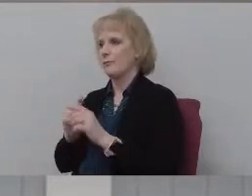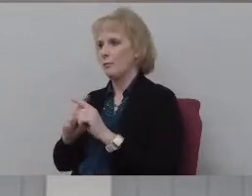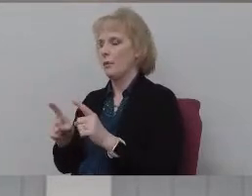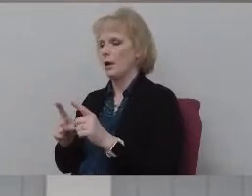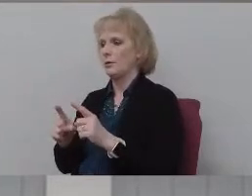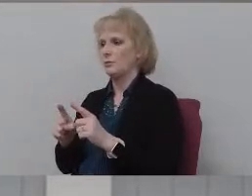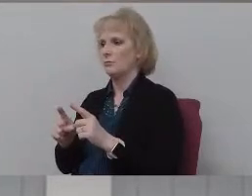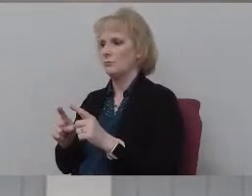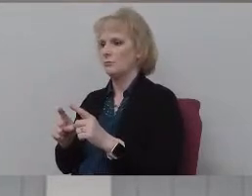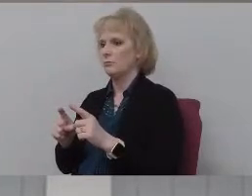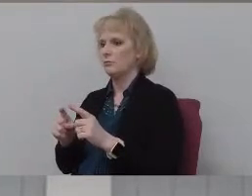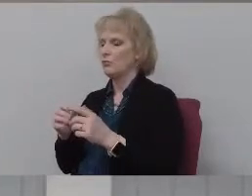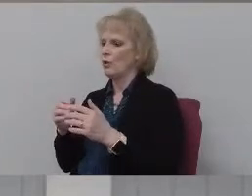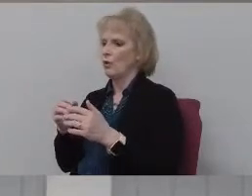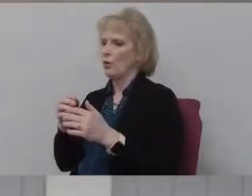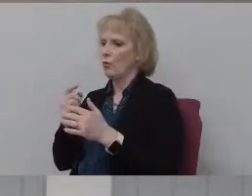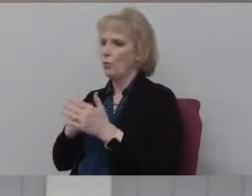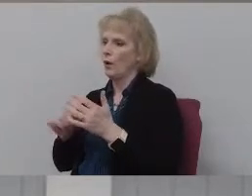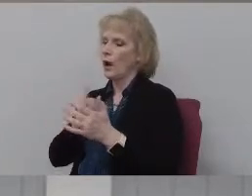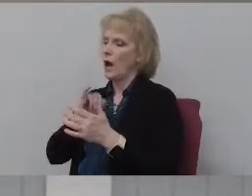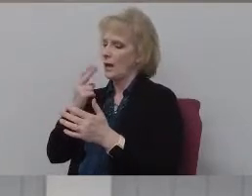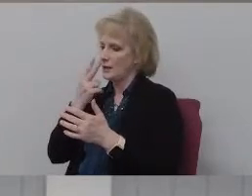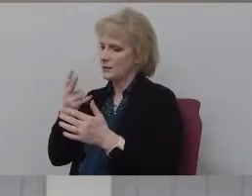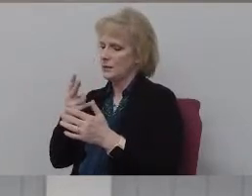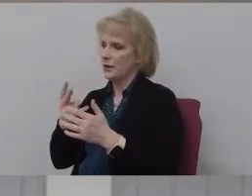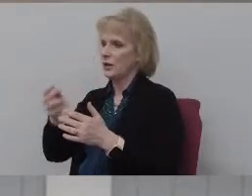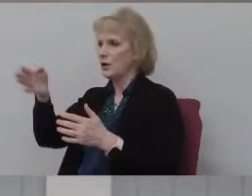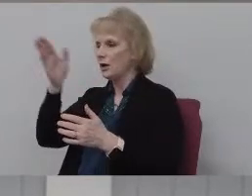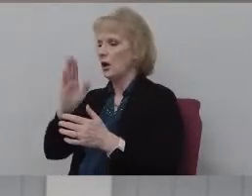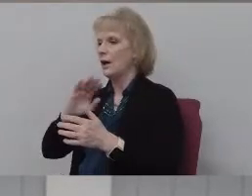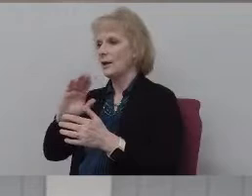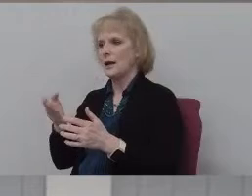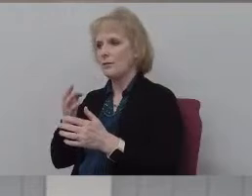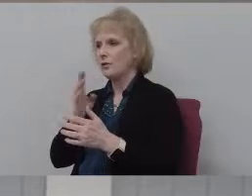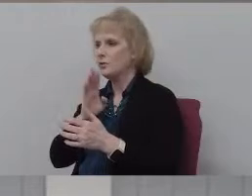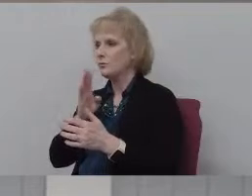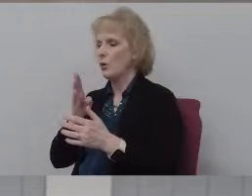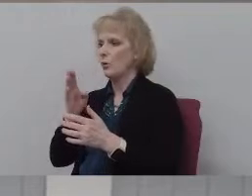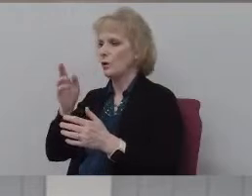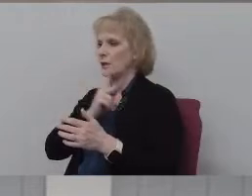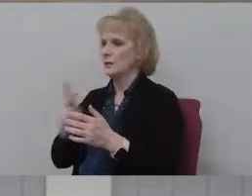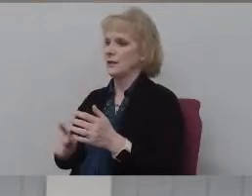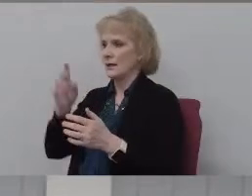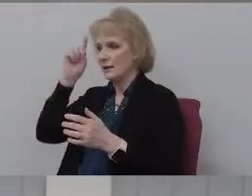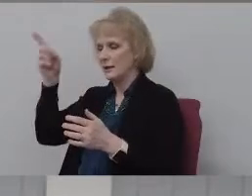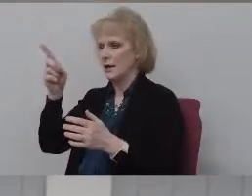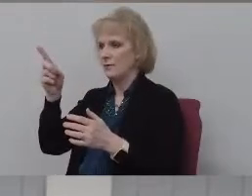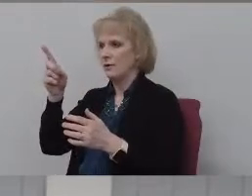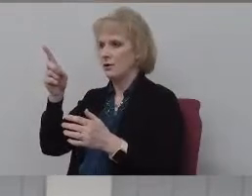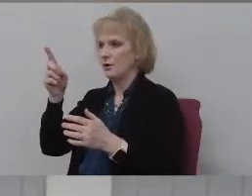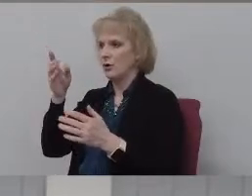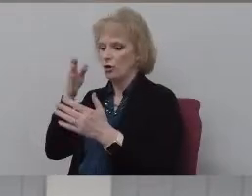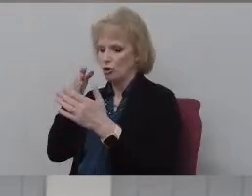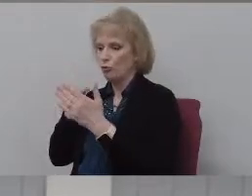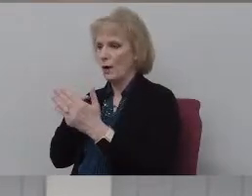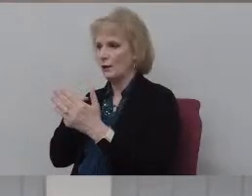as I can see, God never spoke to King David directly to tell him what to do.